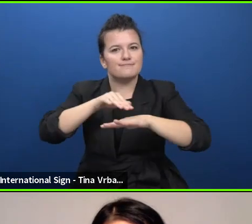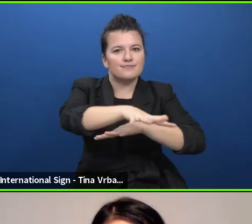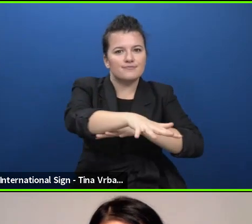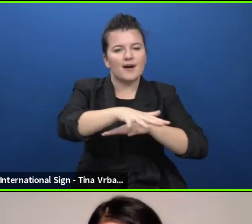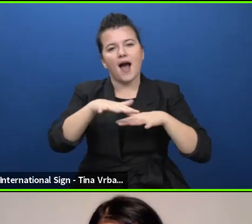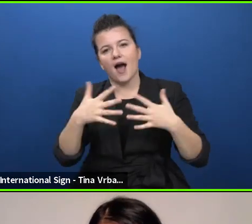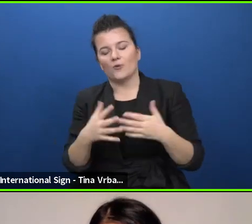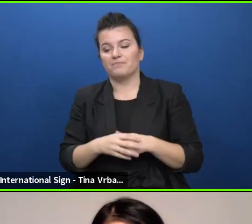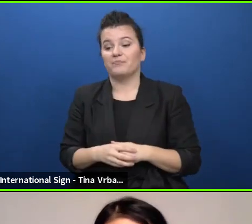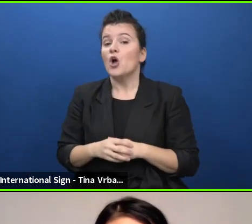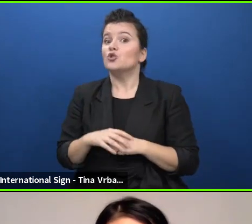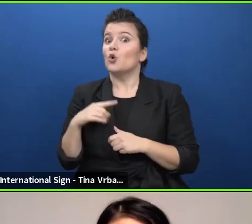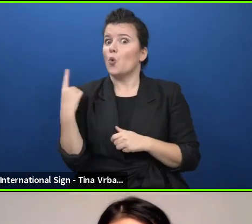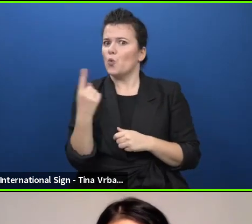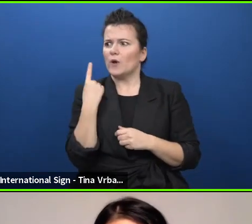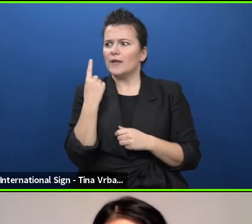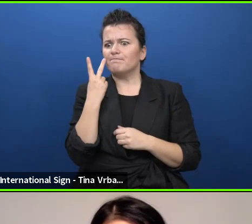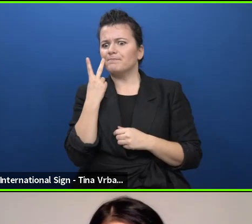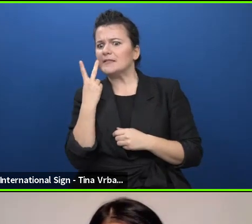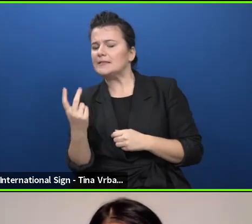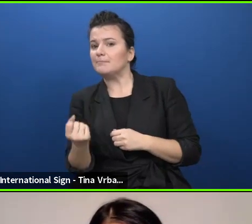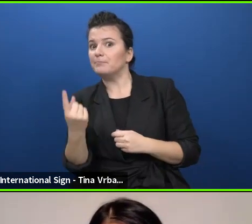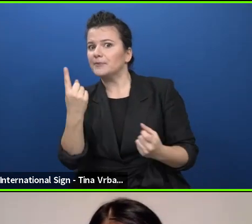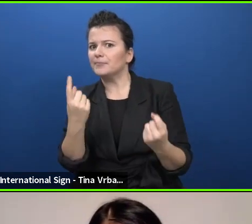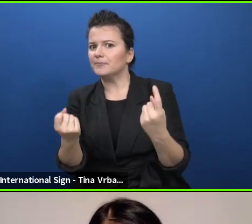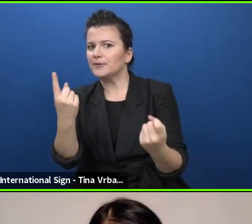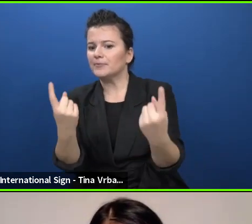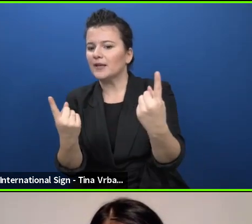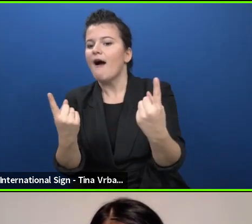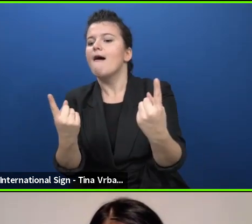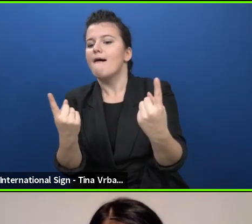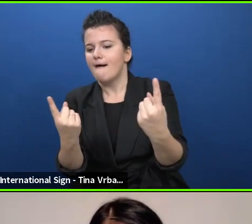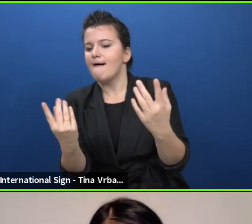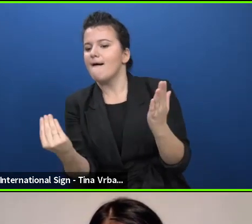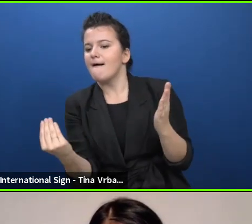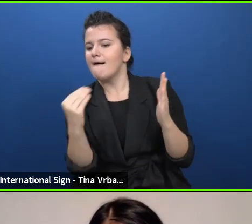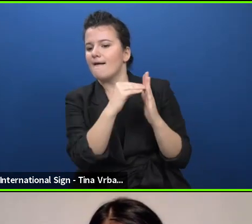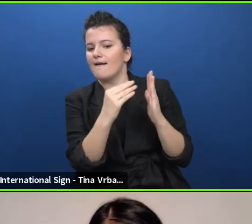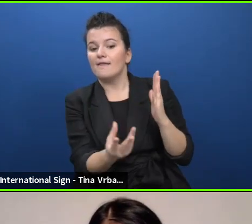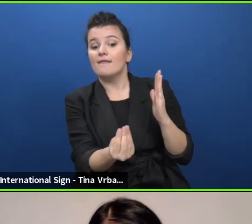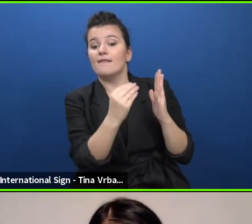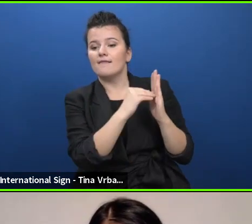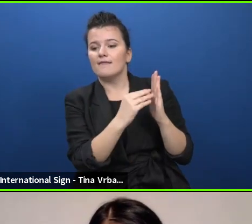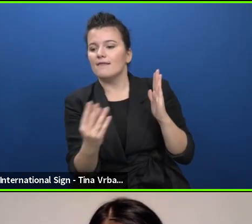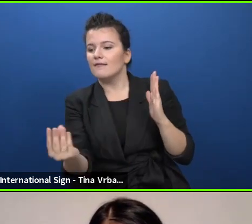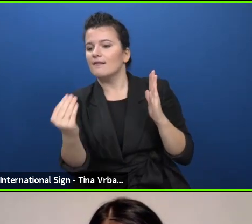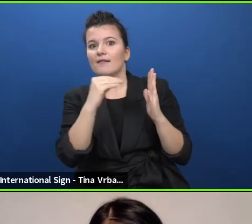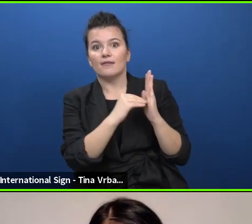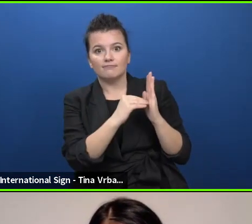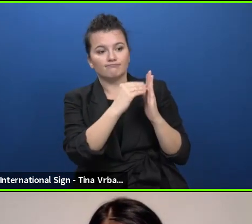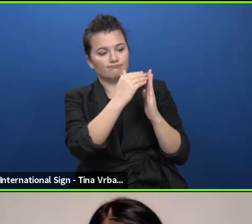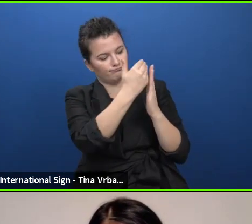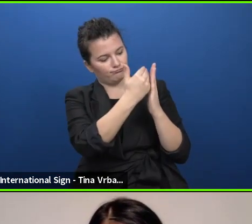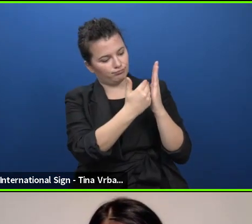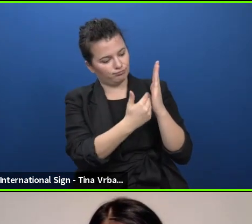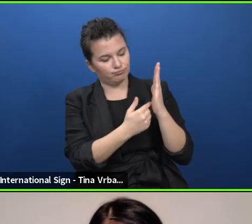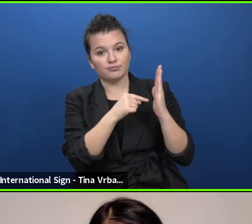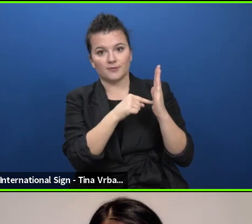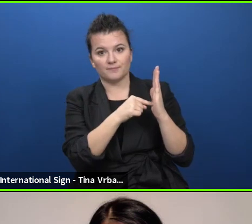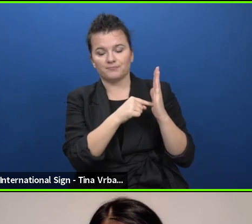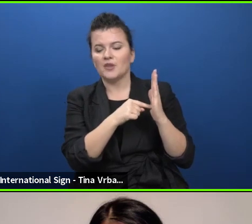and we gathered actually all of those that are now involved in the consortium,